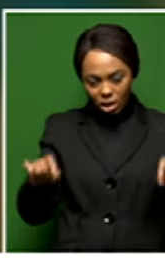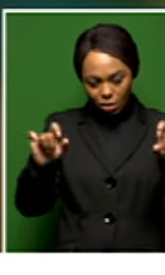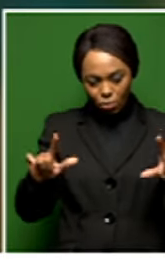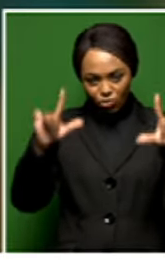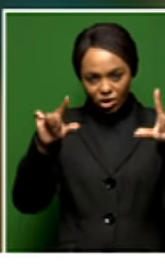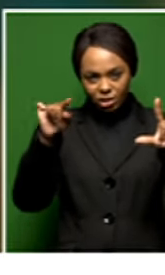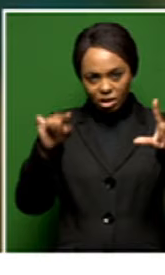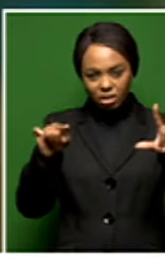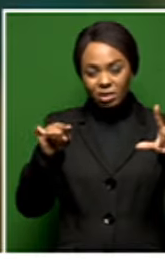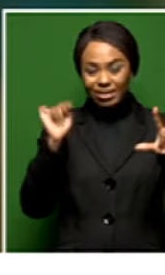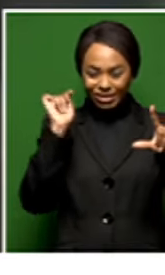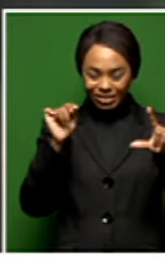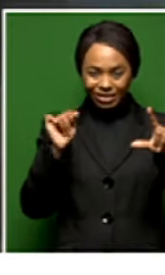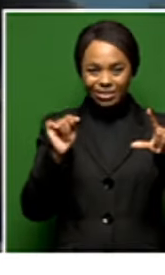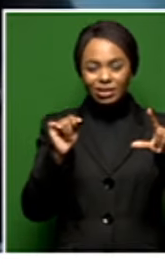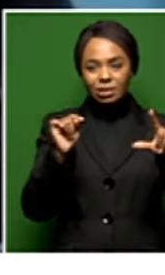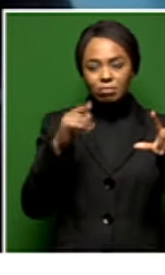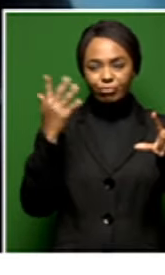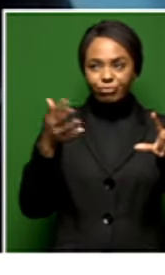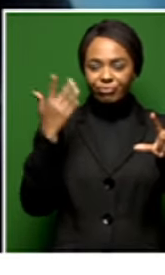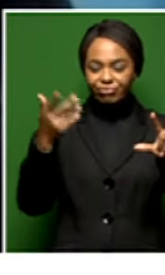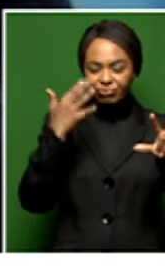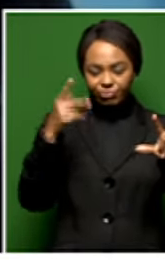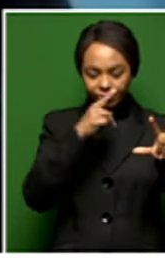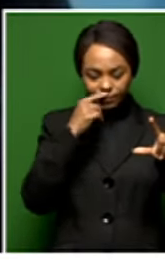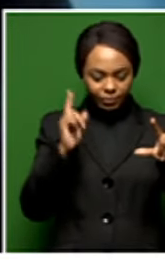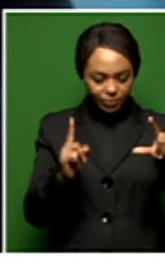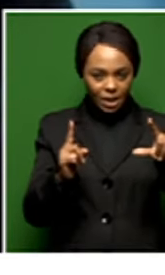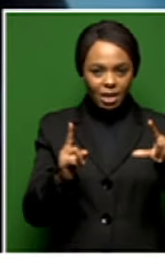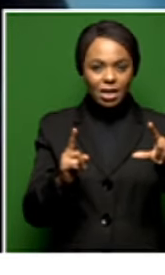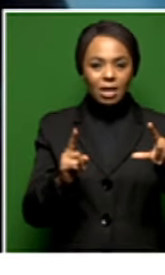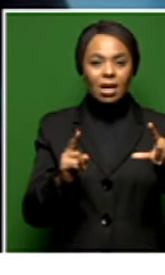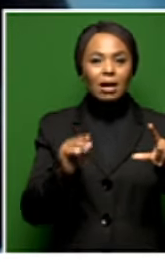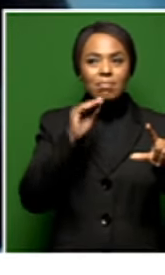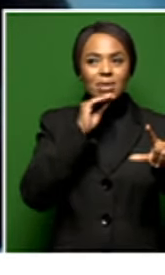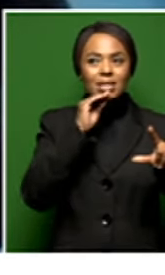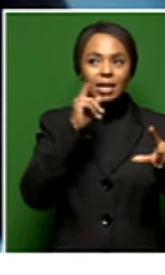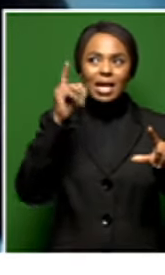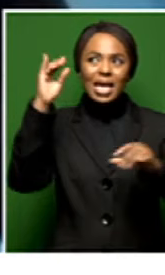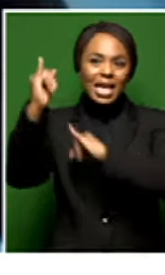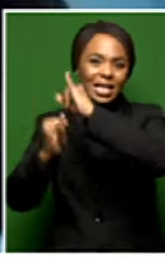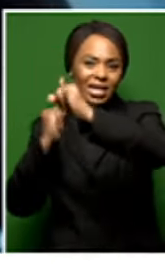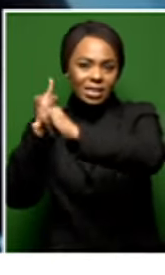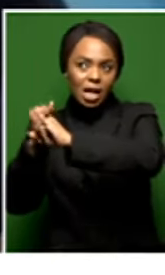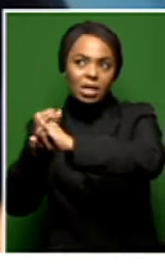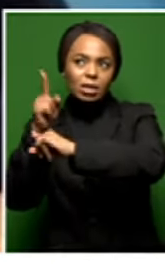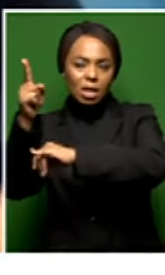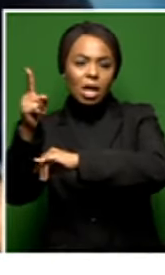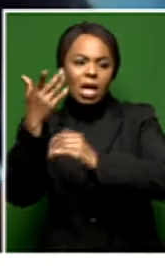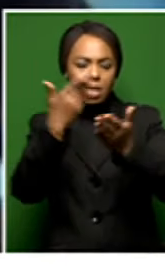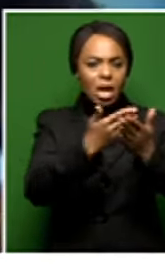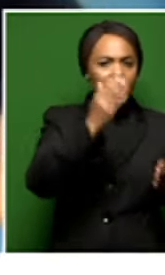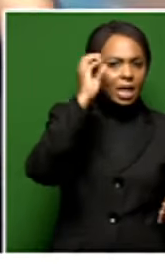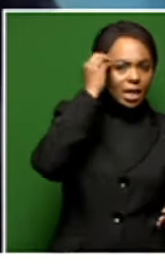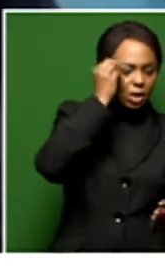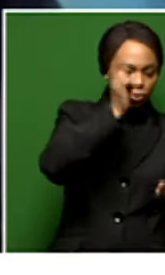like what do you call, like a big interest internationally. And you find that artists who